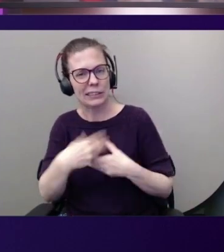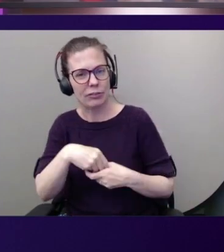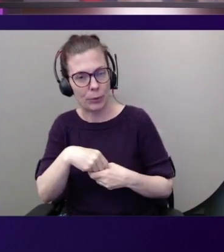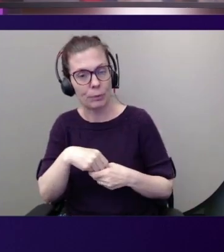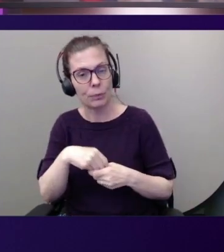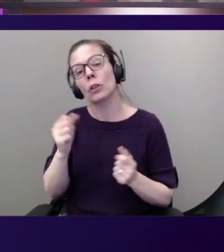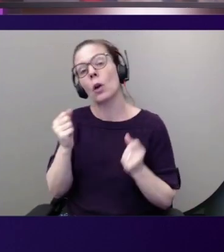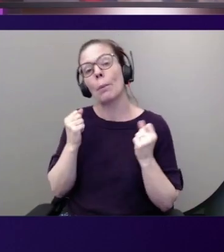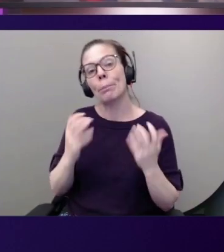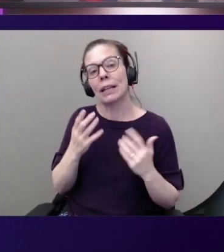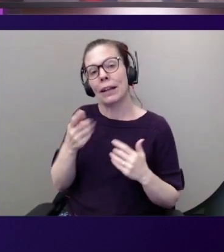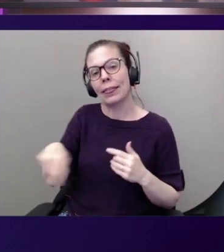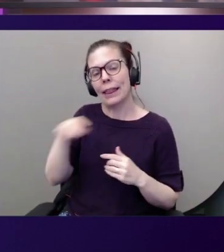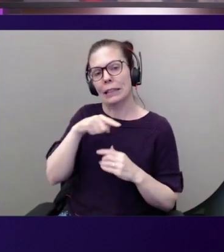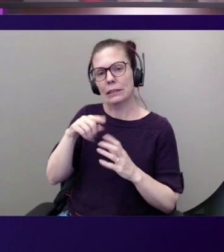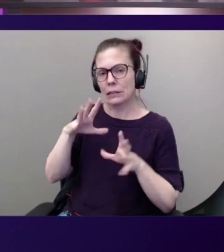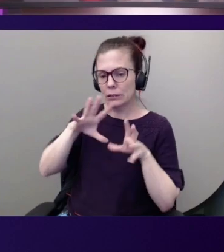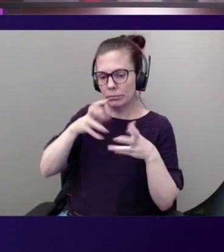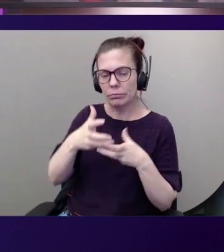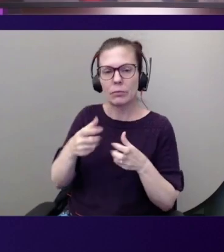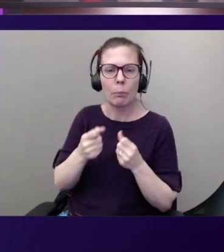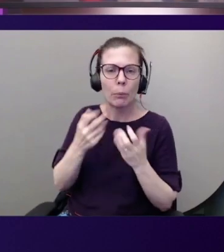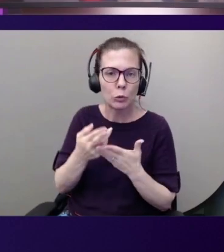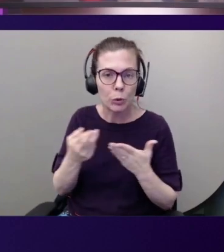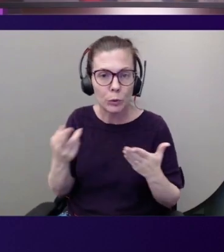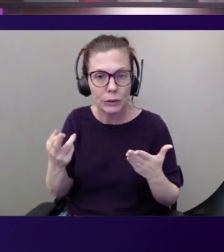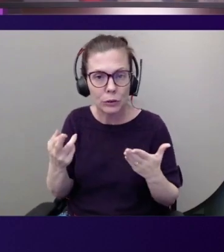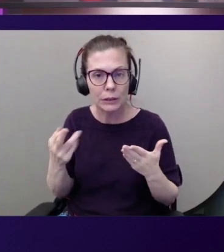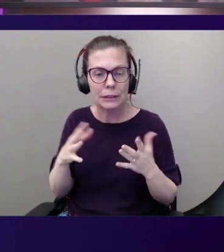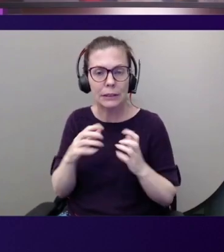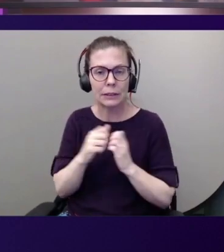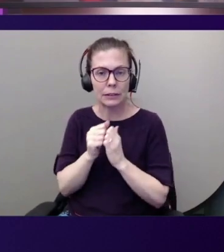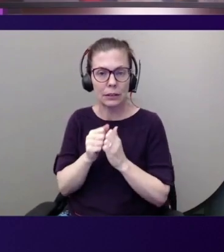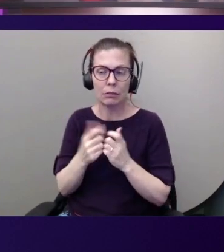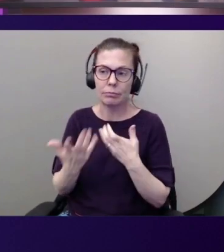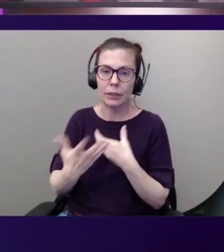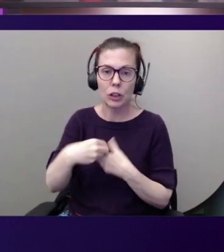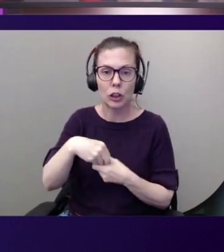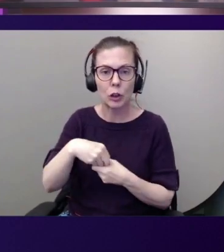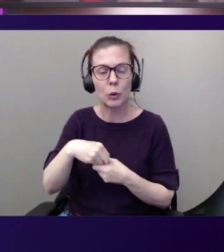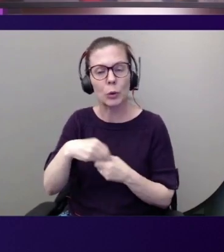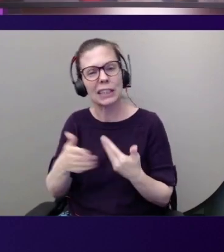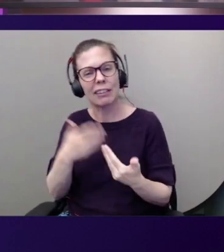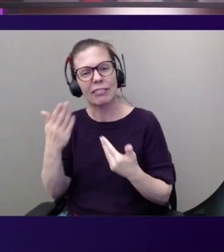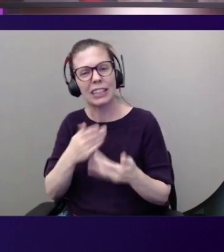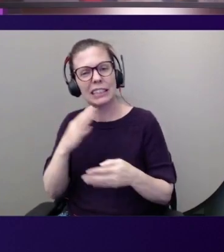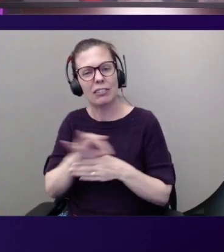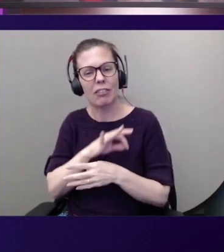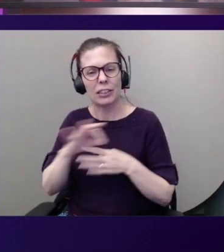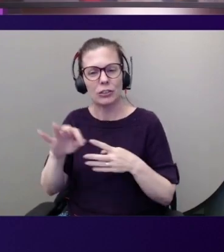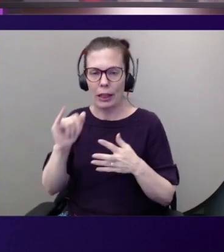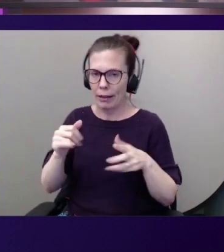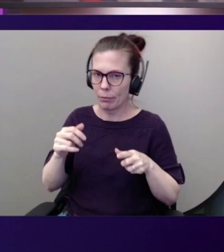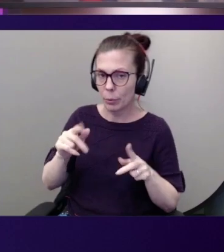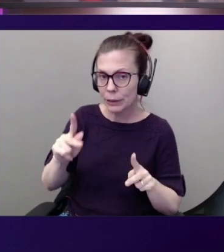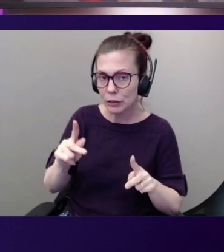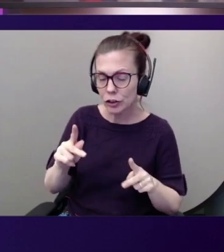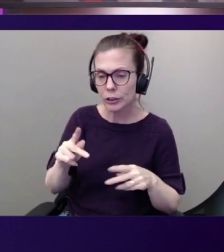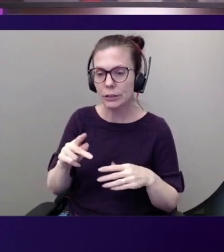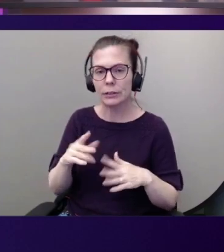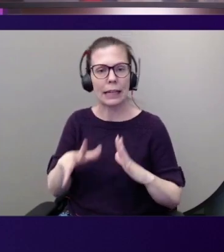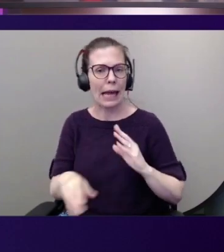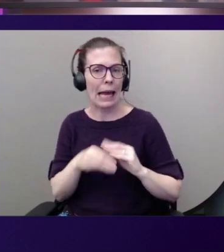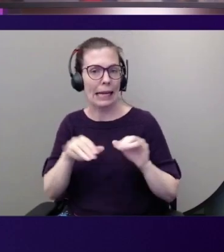these, it's a composition of multiple resources, and they can include convenience functions like granting permissions, adding